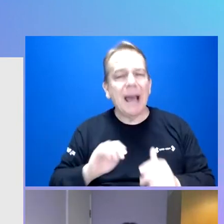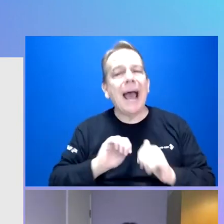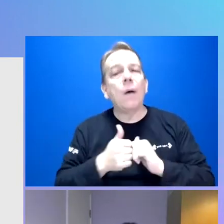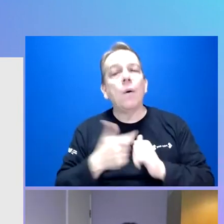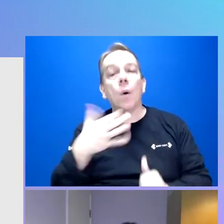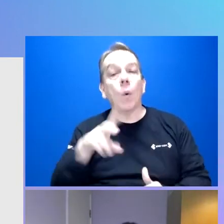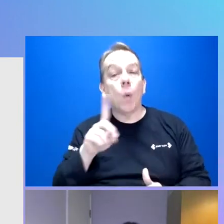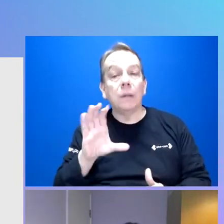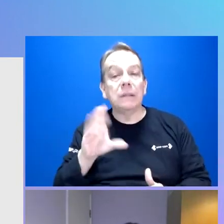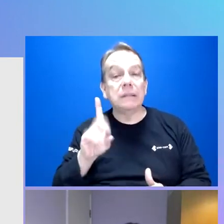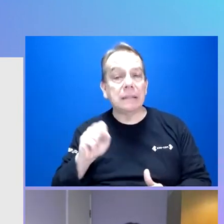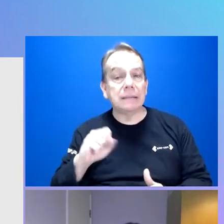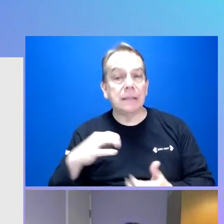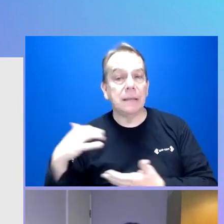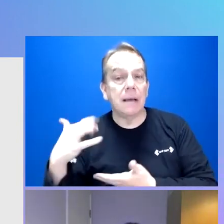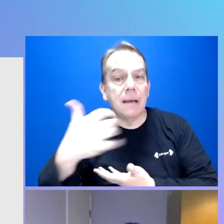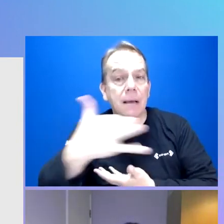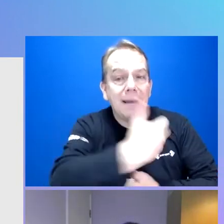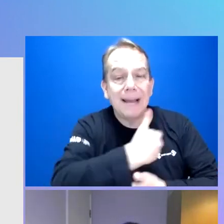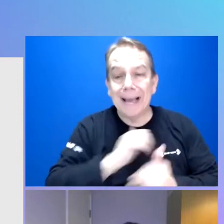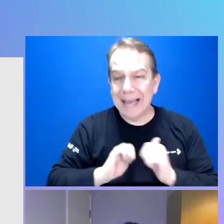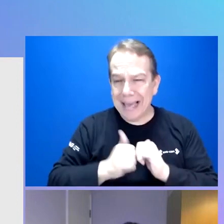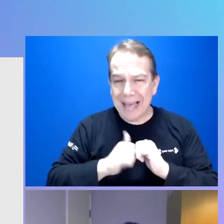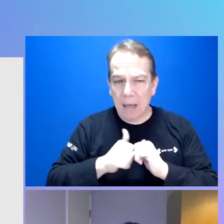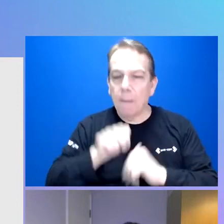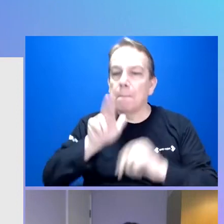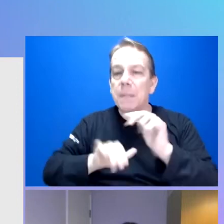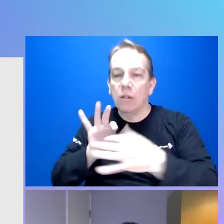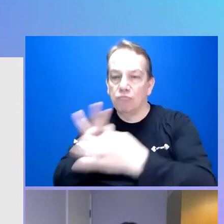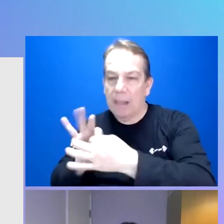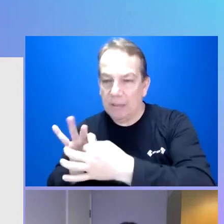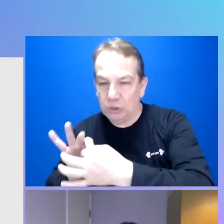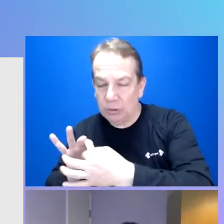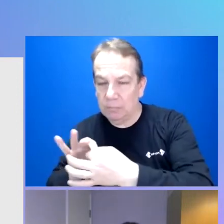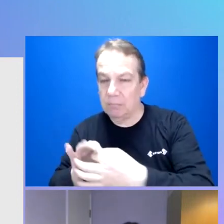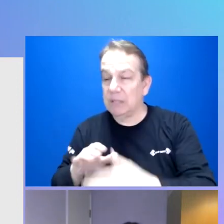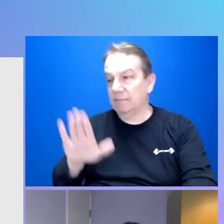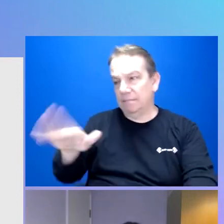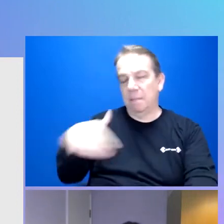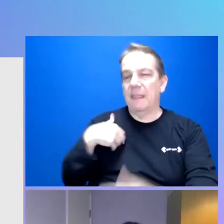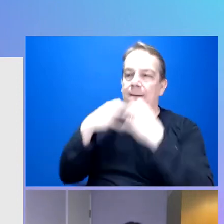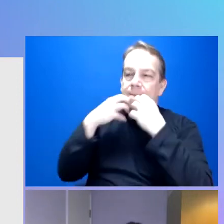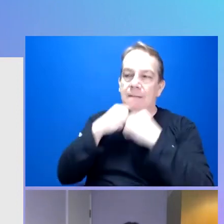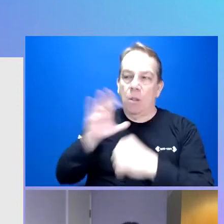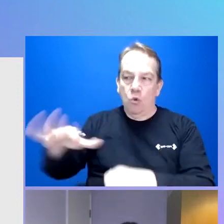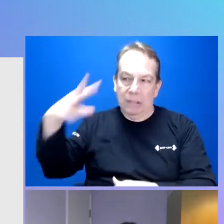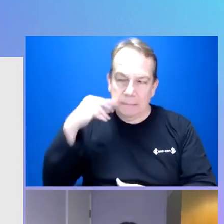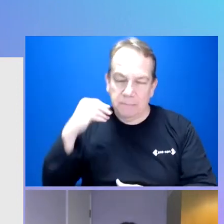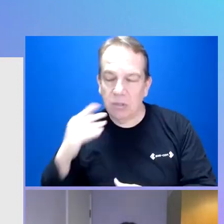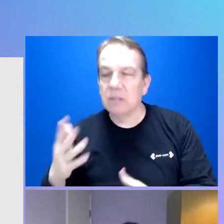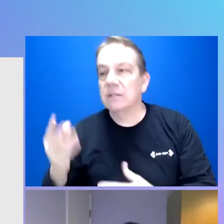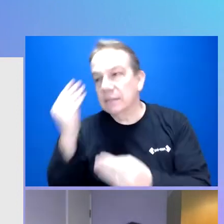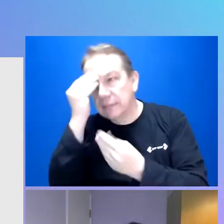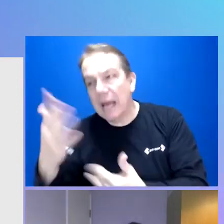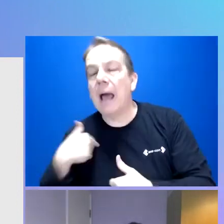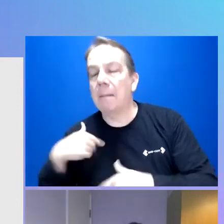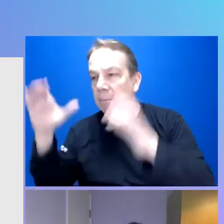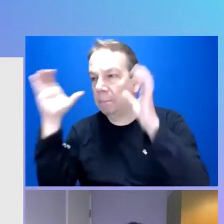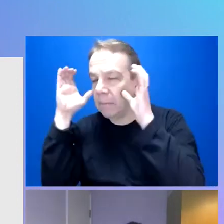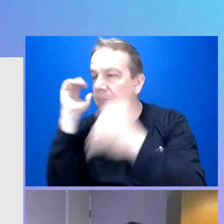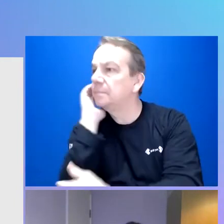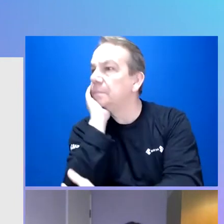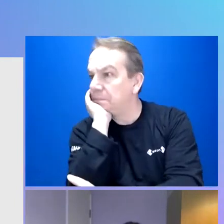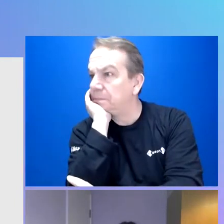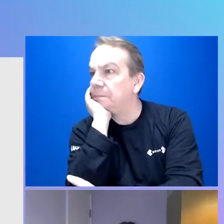people reach out to you, build relationships with them. Make it very clear that you value their experience, show that you're listening, and act